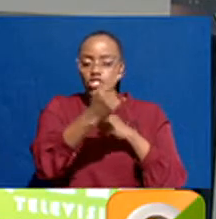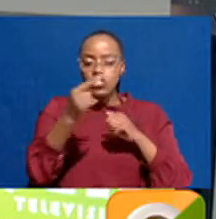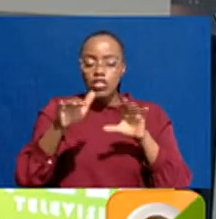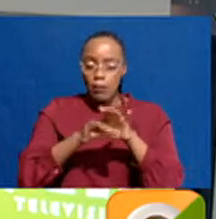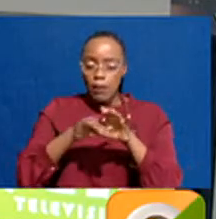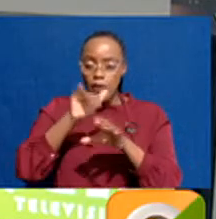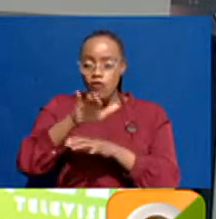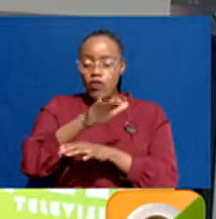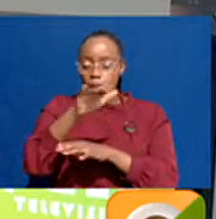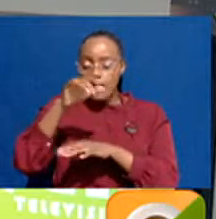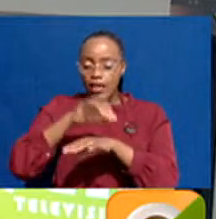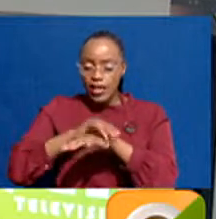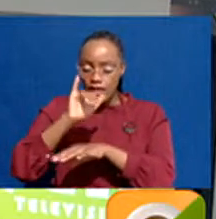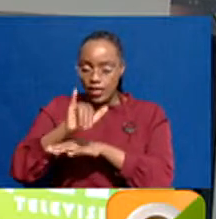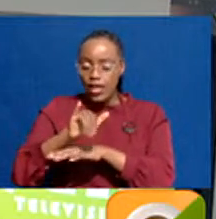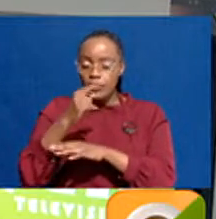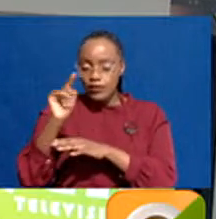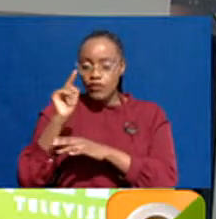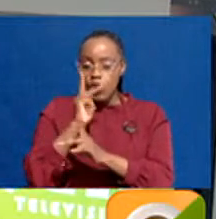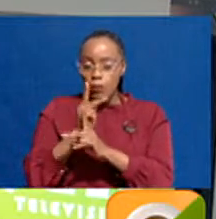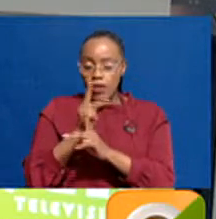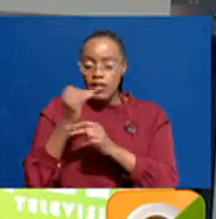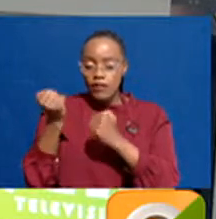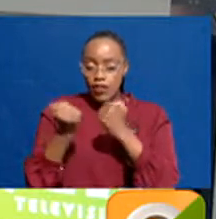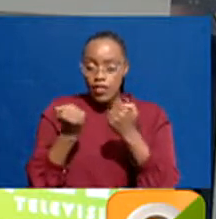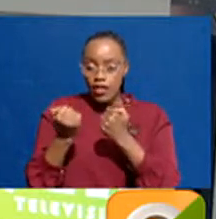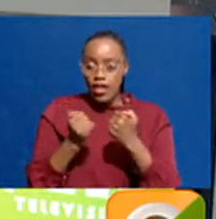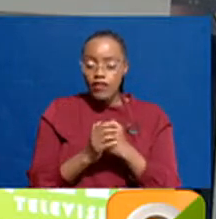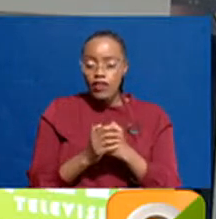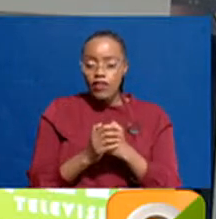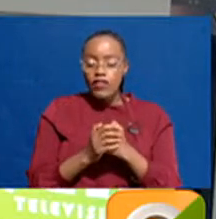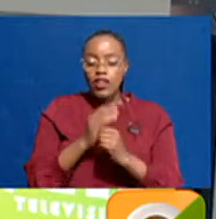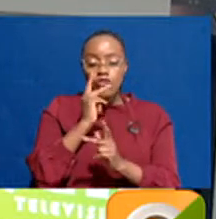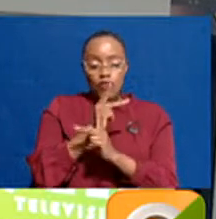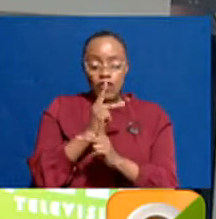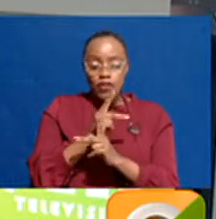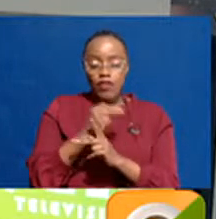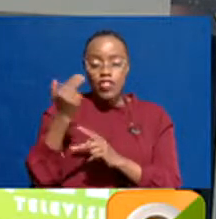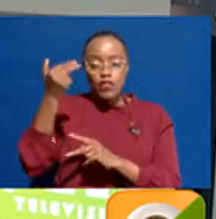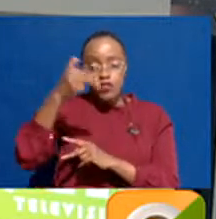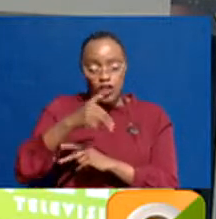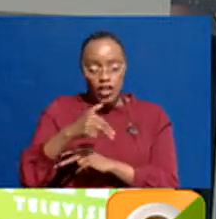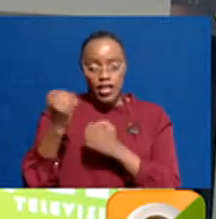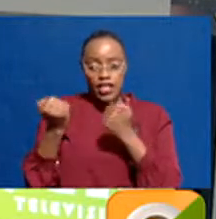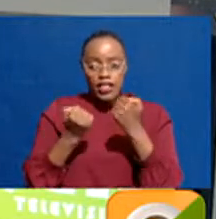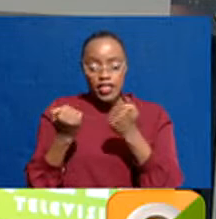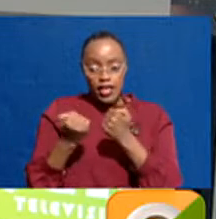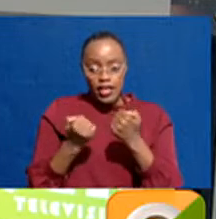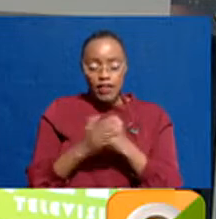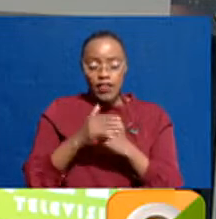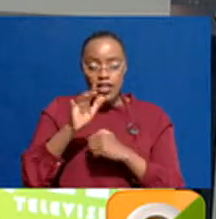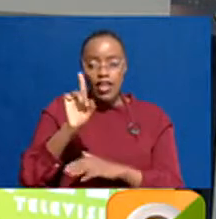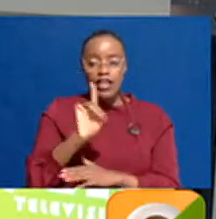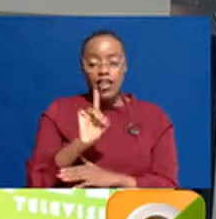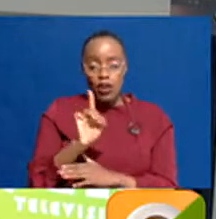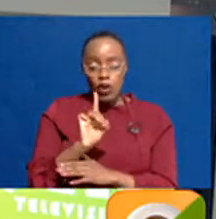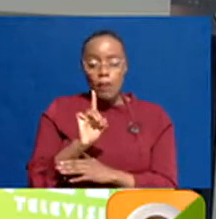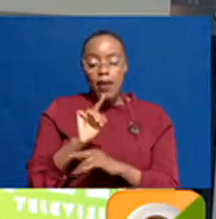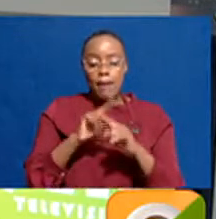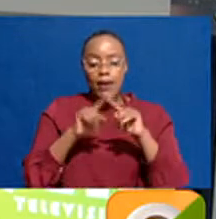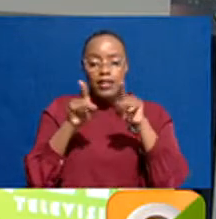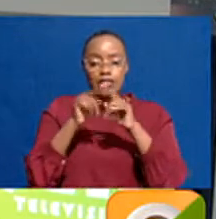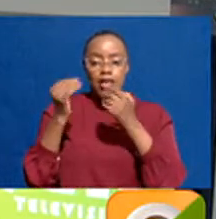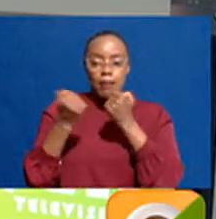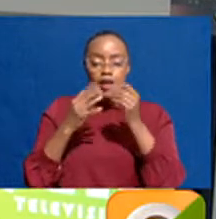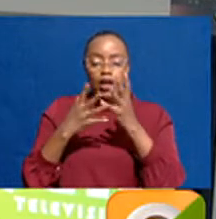Member of Parliament, yes. For maintaining that car. Not just maintaining, for fueling, and also fueling running it within Nairobi. Yeah, within Nairobi. But the same car will